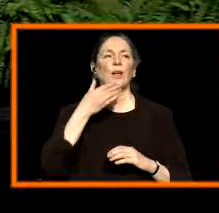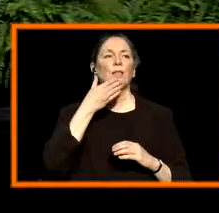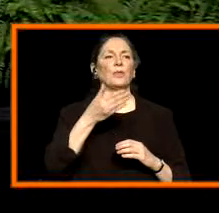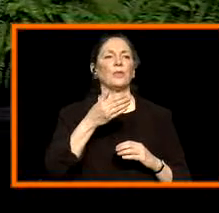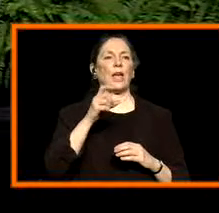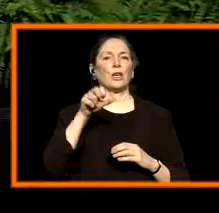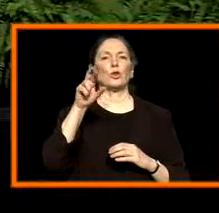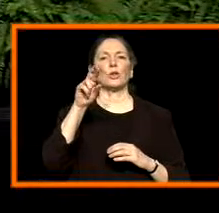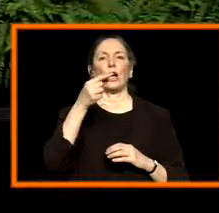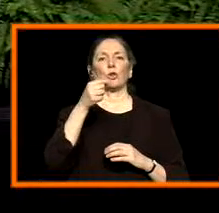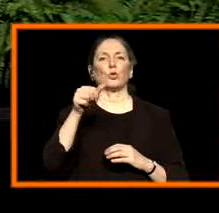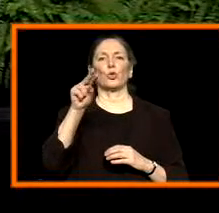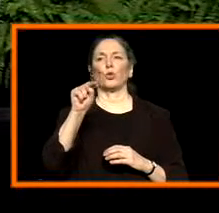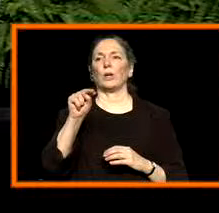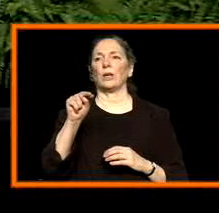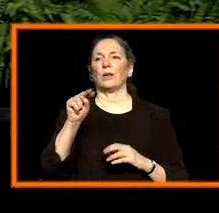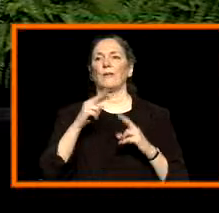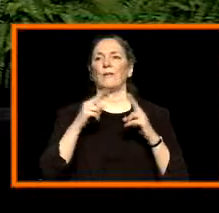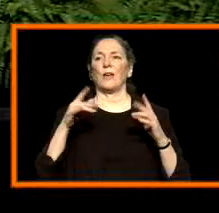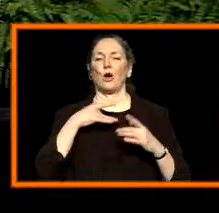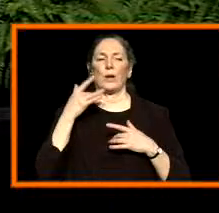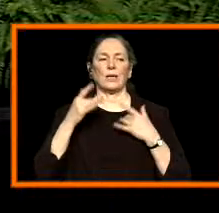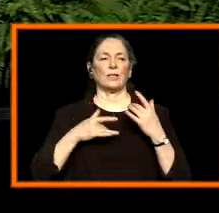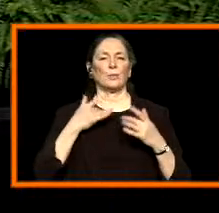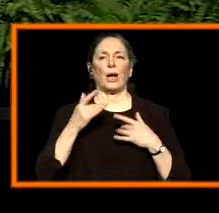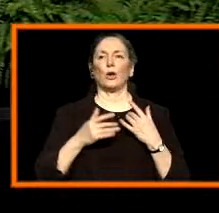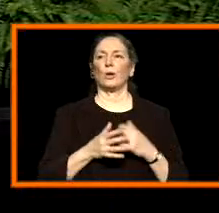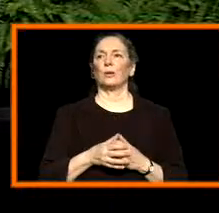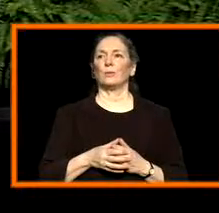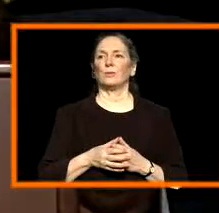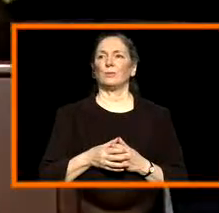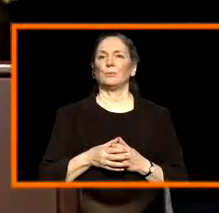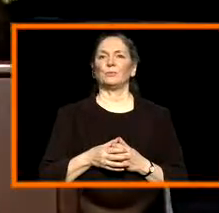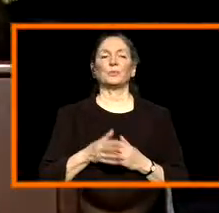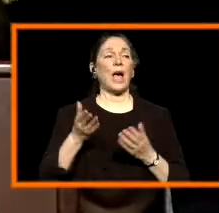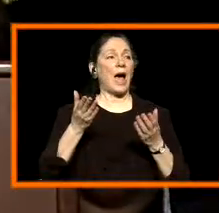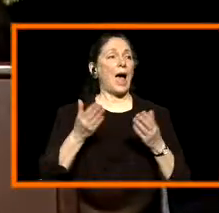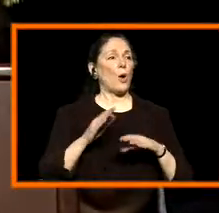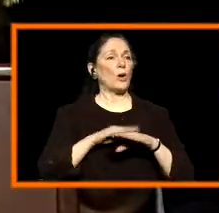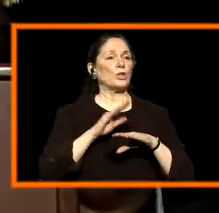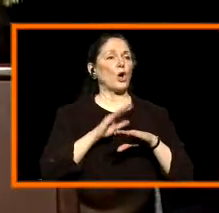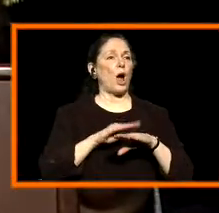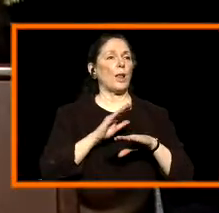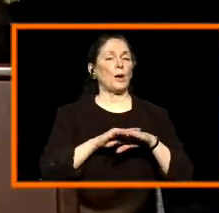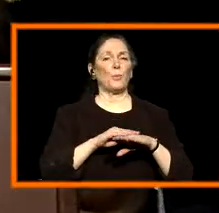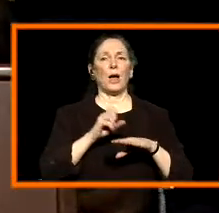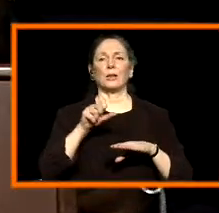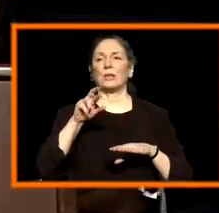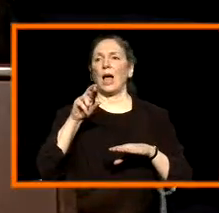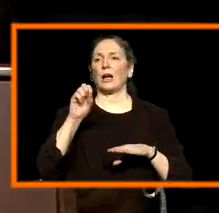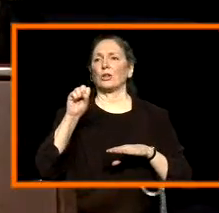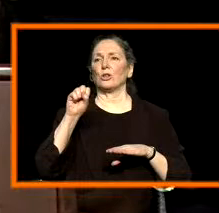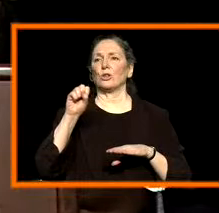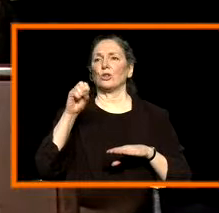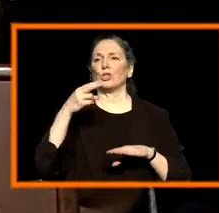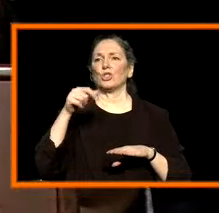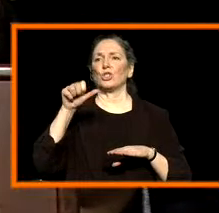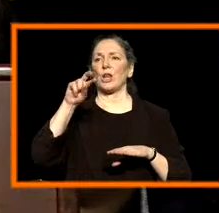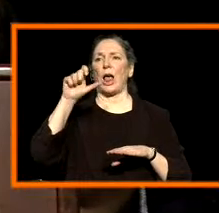Thank you, Dr. Green. Very inspiring. I would like to call upon Dr. Beverly